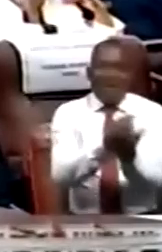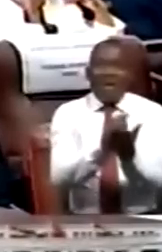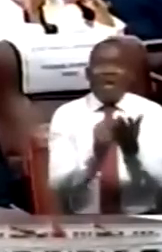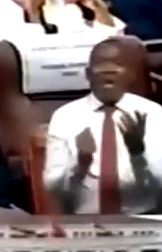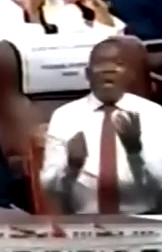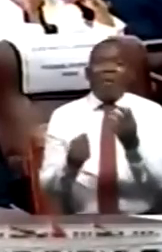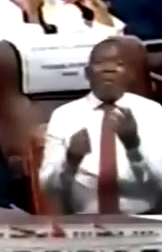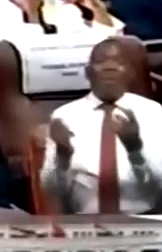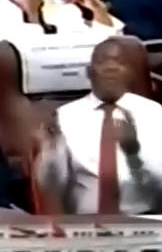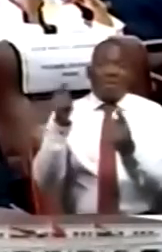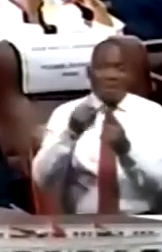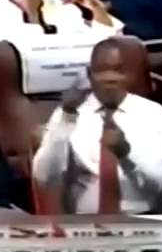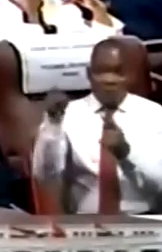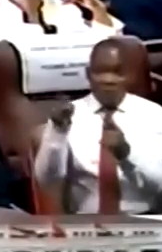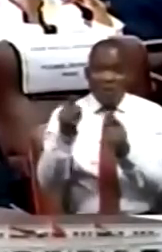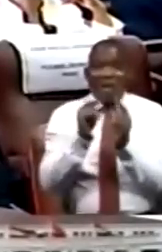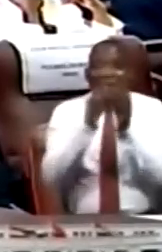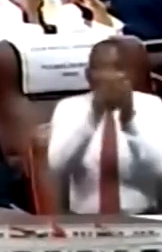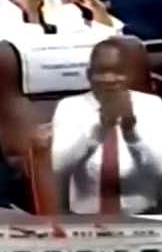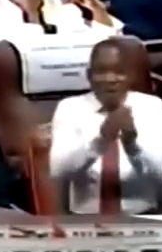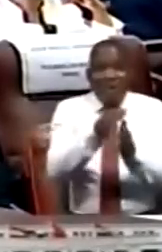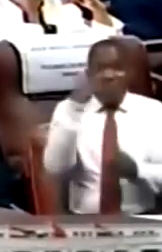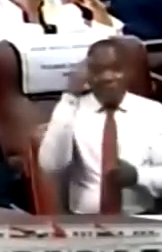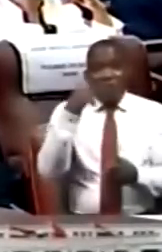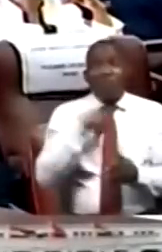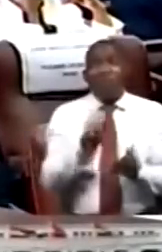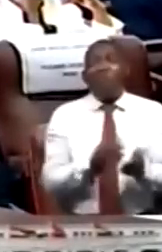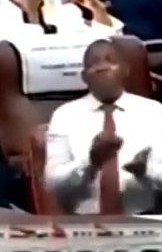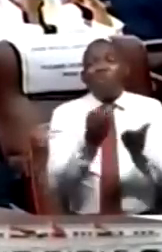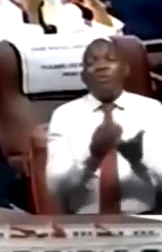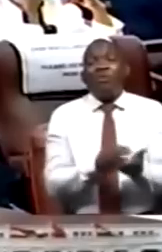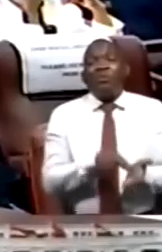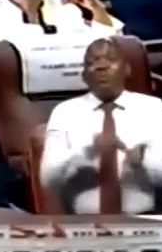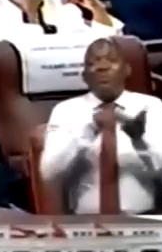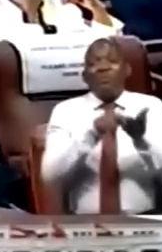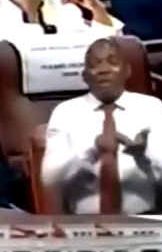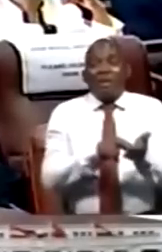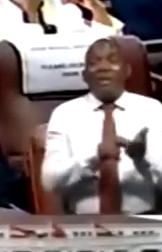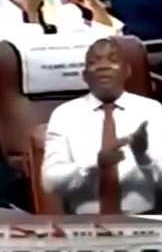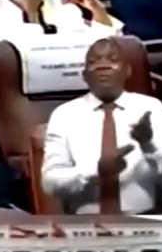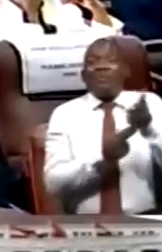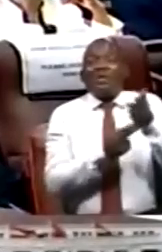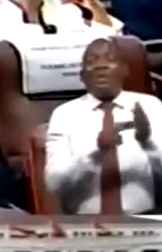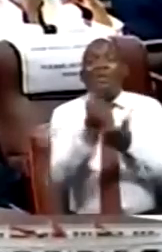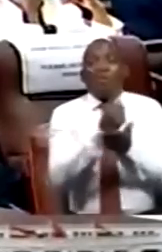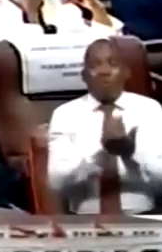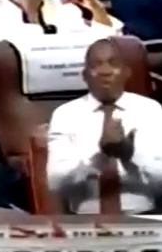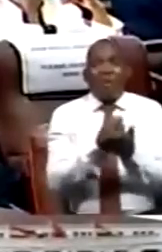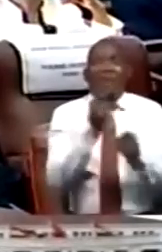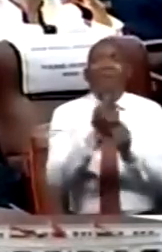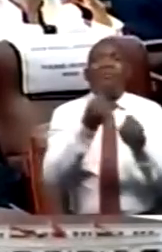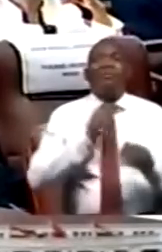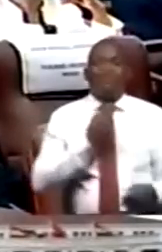unless we ask for leave. And if you want to refer to documents, you need to tell us what you want to refer to refresh your